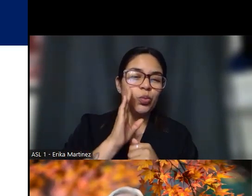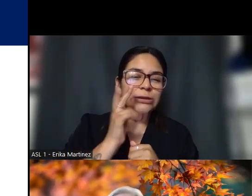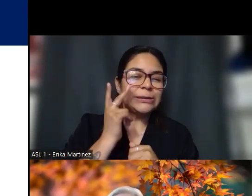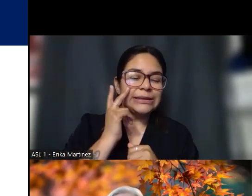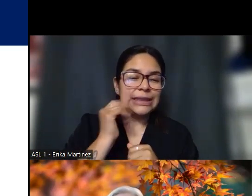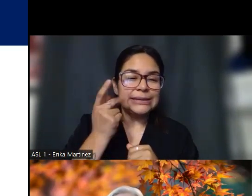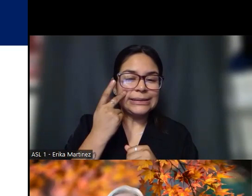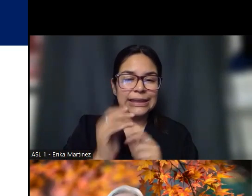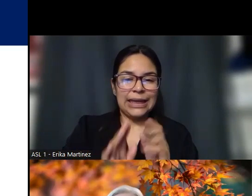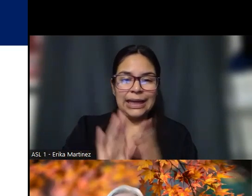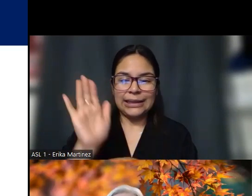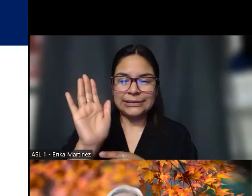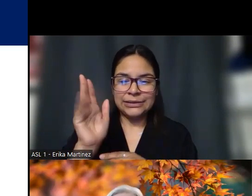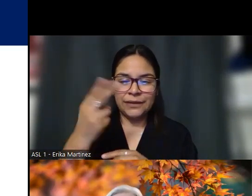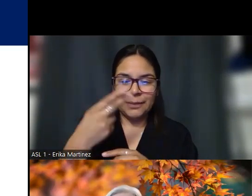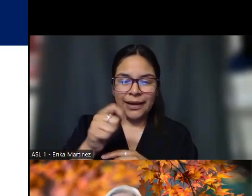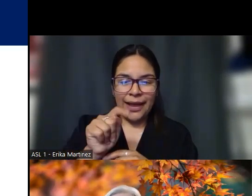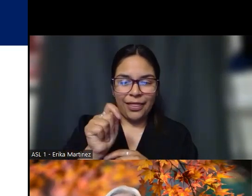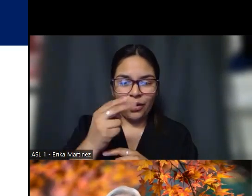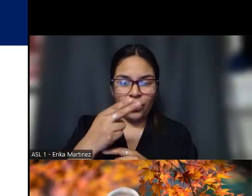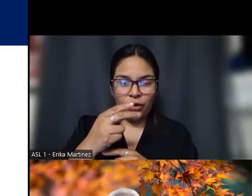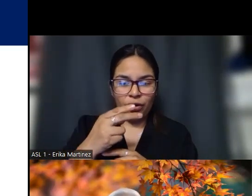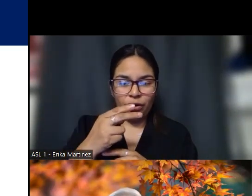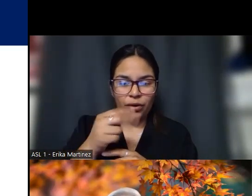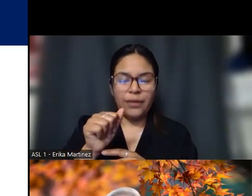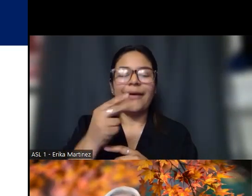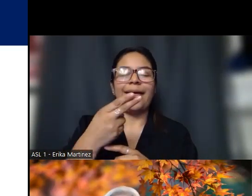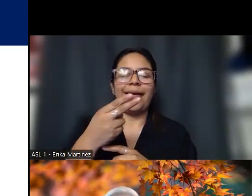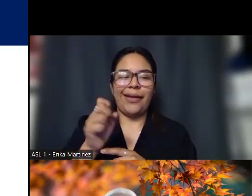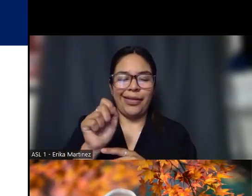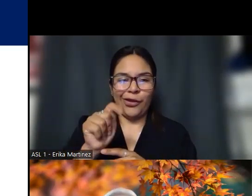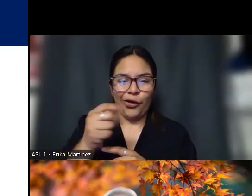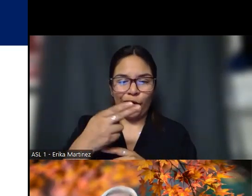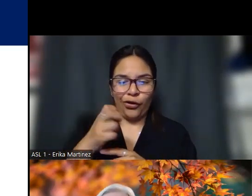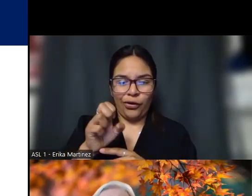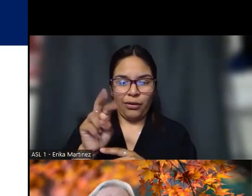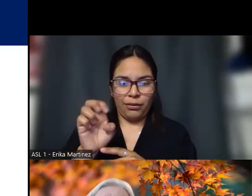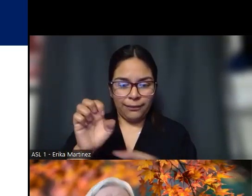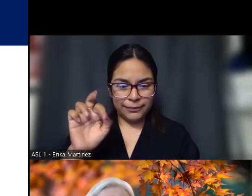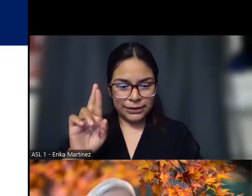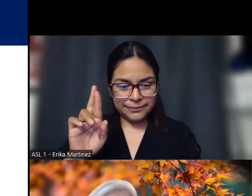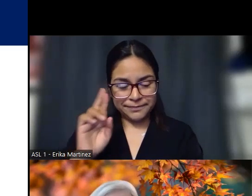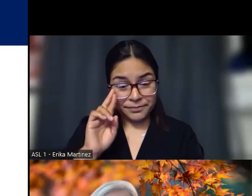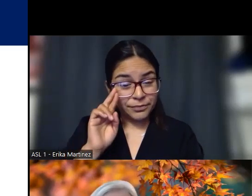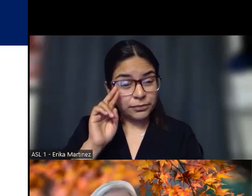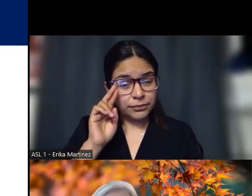hand up from Heather Taylor. So I've unmuted your line, Heather, if you can go ahead, give your